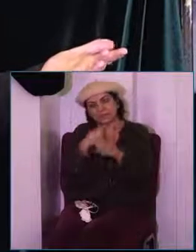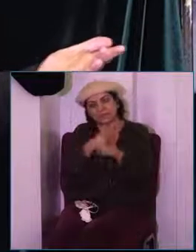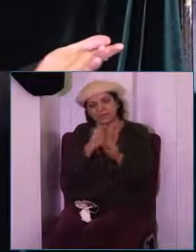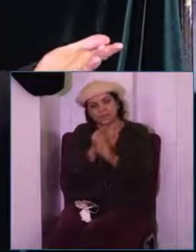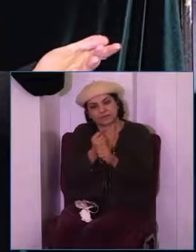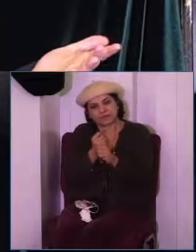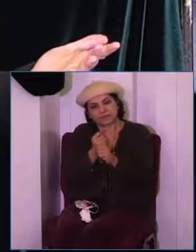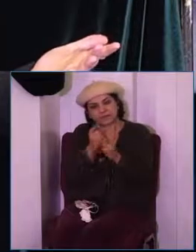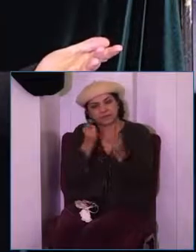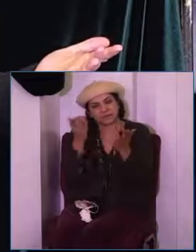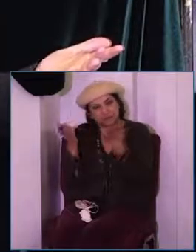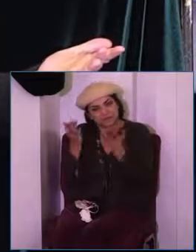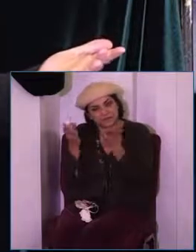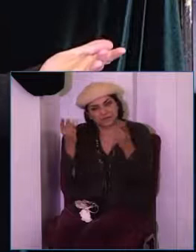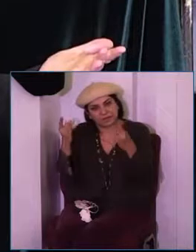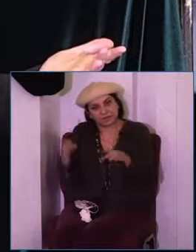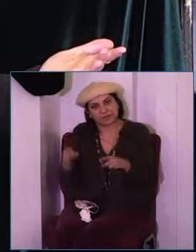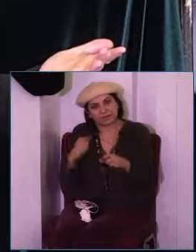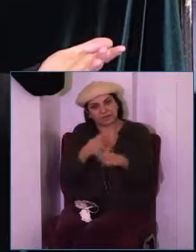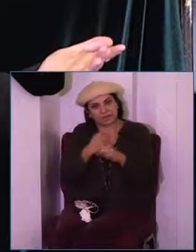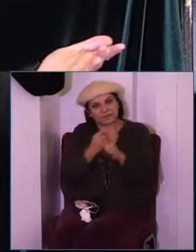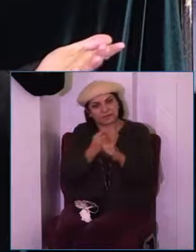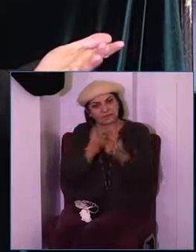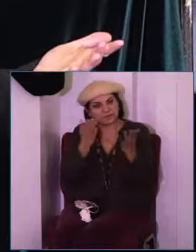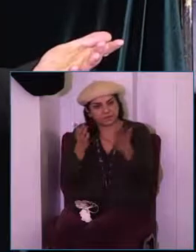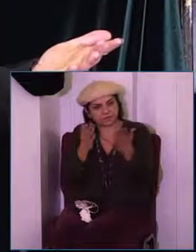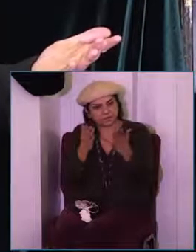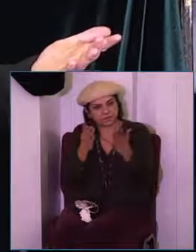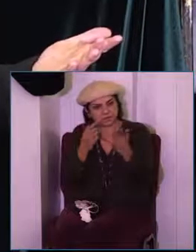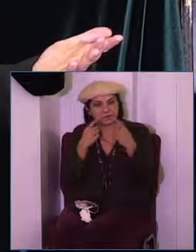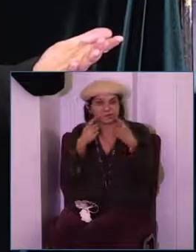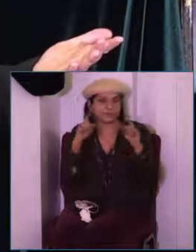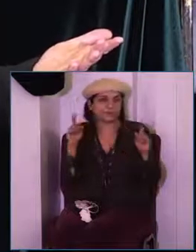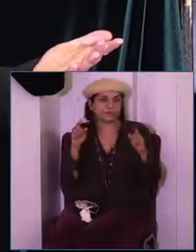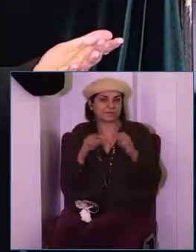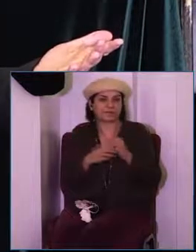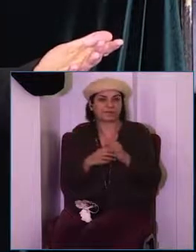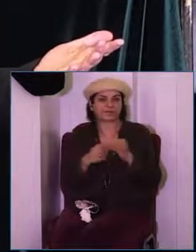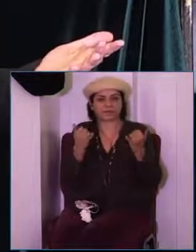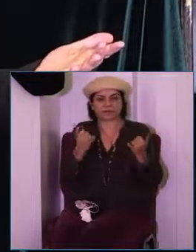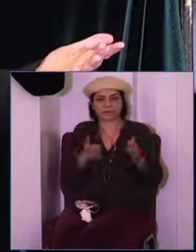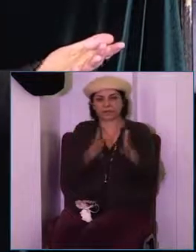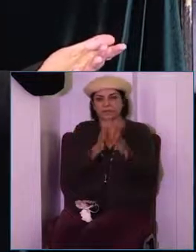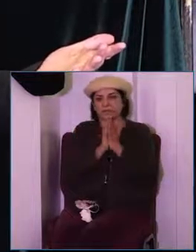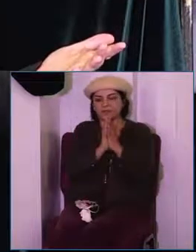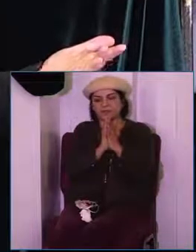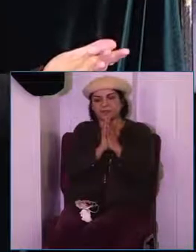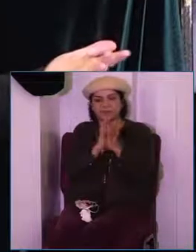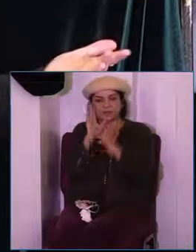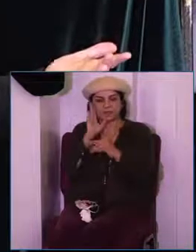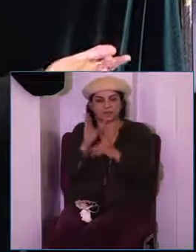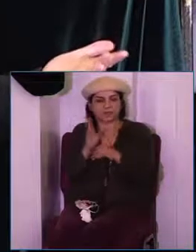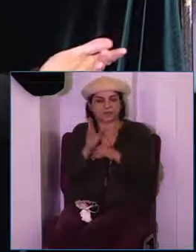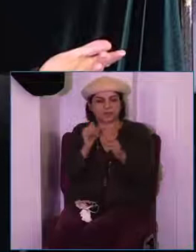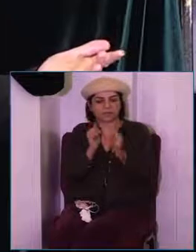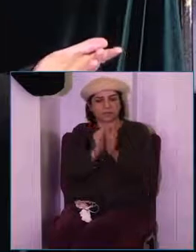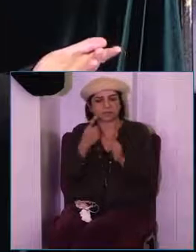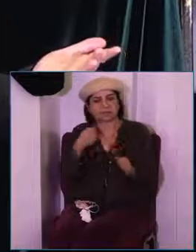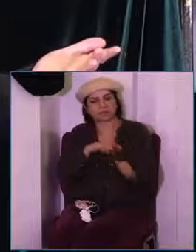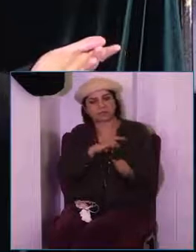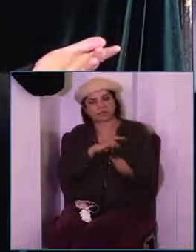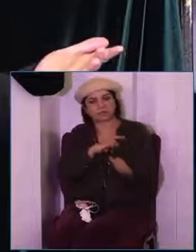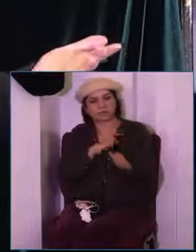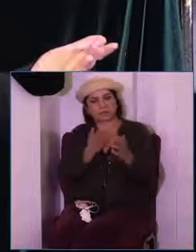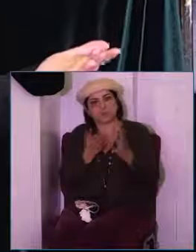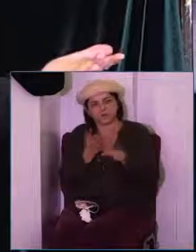ministries happen, make those ministries work. We now ask that you will be with us through this roller coaster of